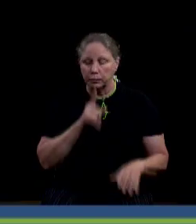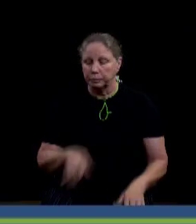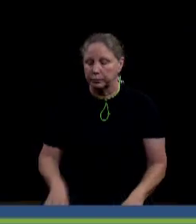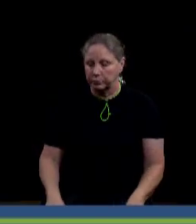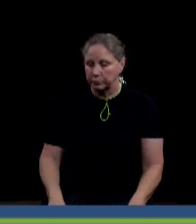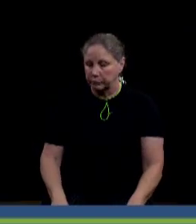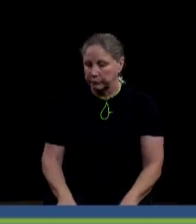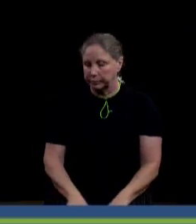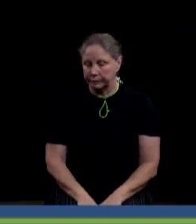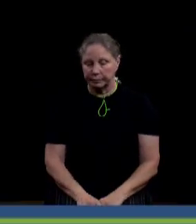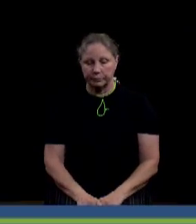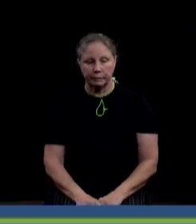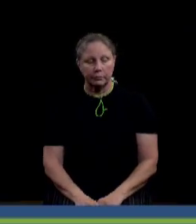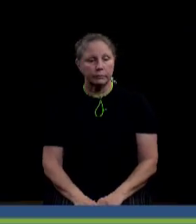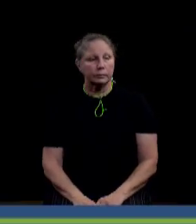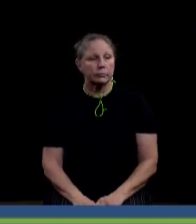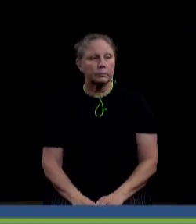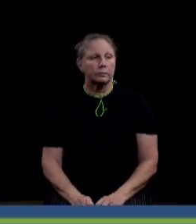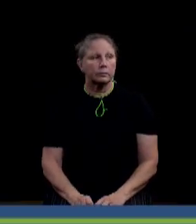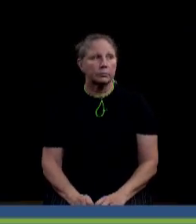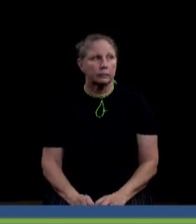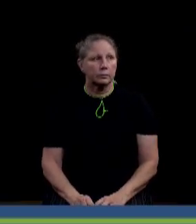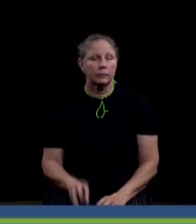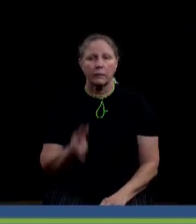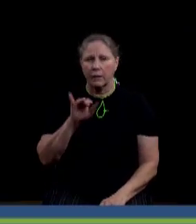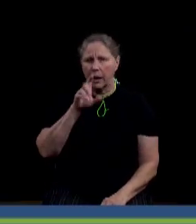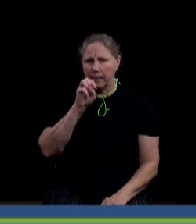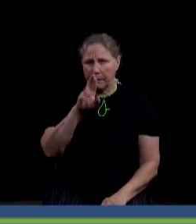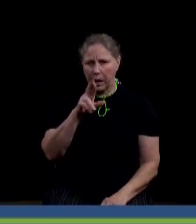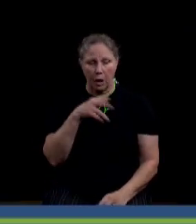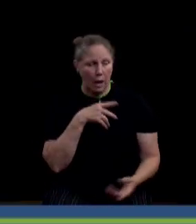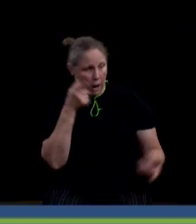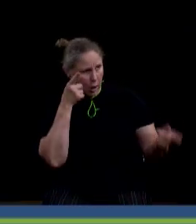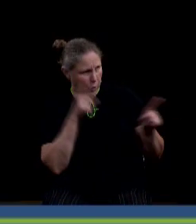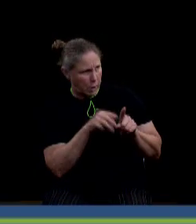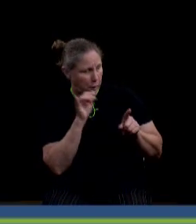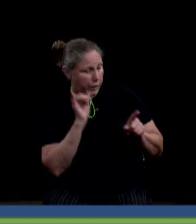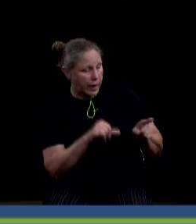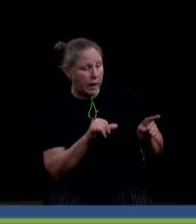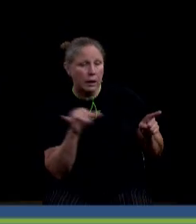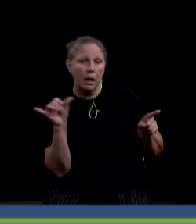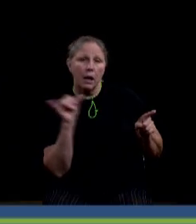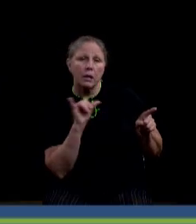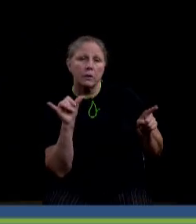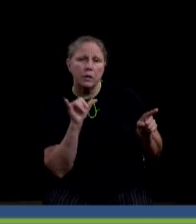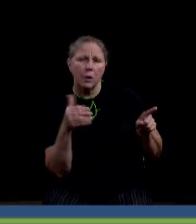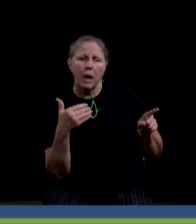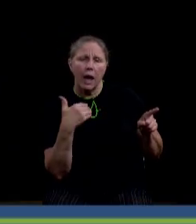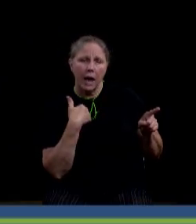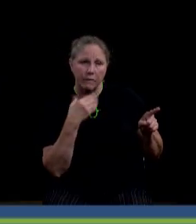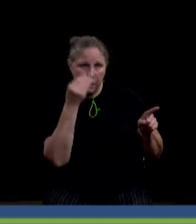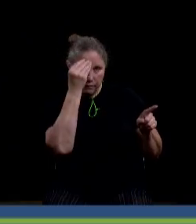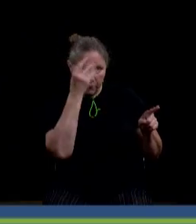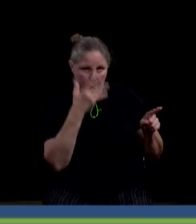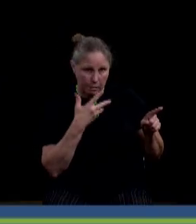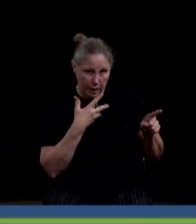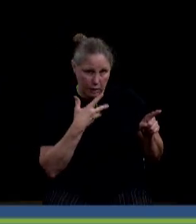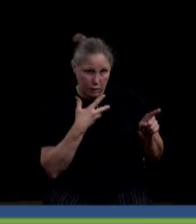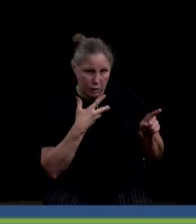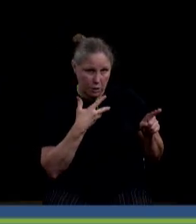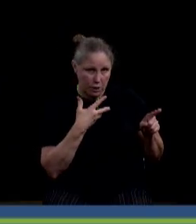Mayor Pro Tem Bearfield, I agree with that completely. And also, we need to have the information flowing back to council from those businesses through that